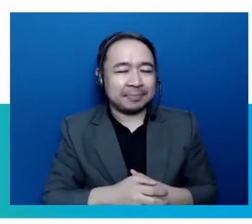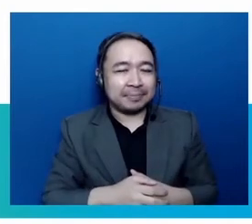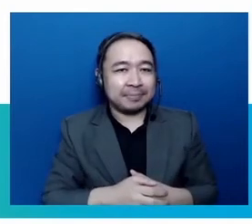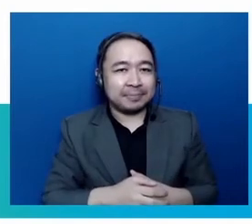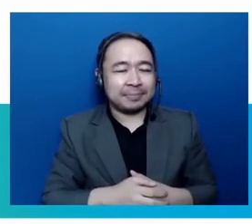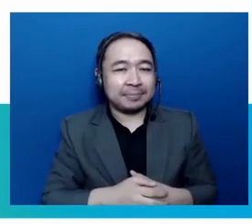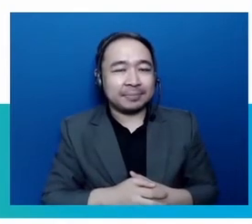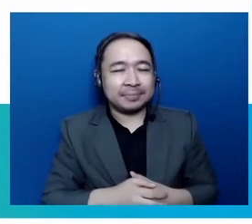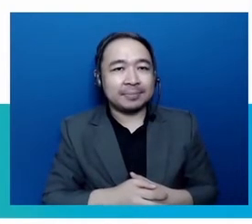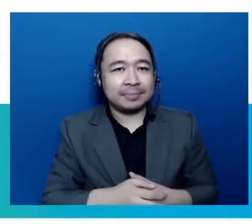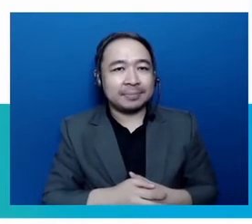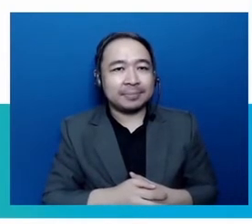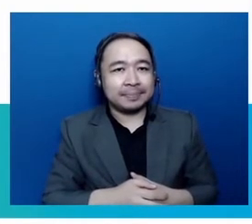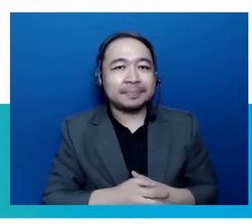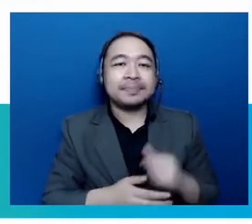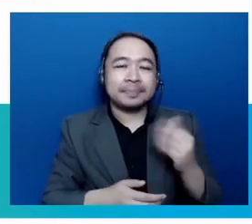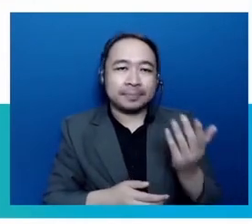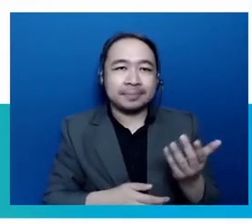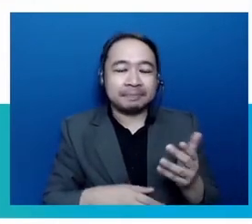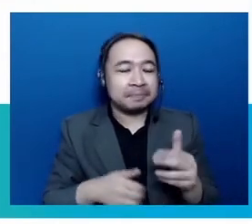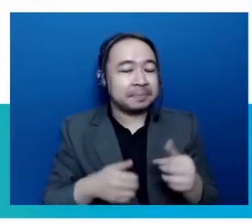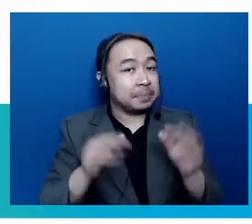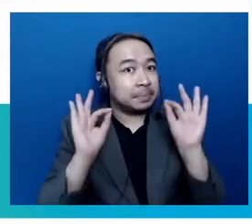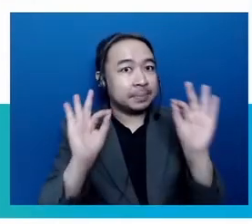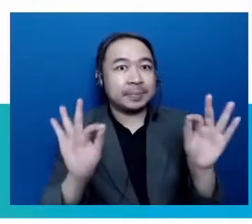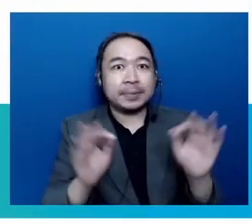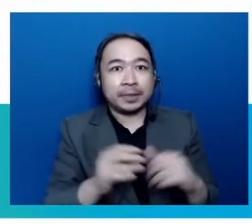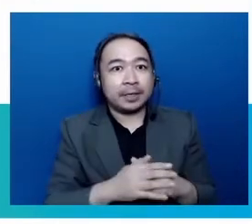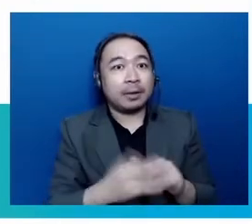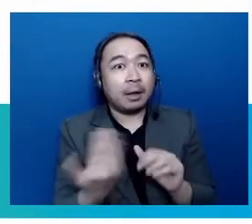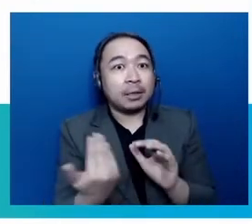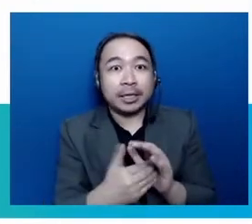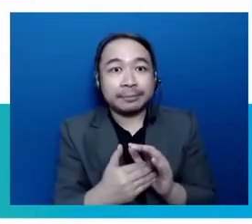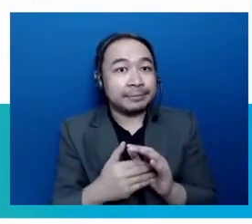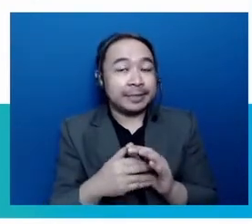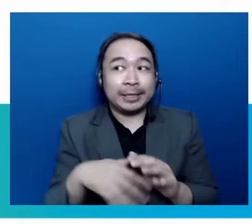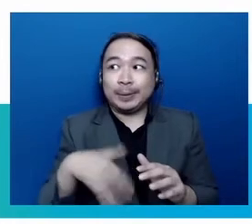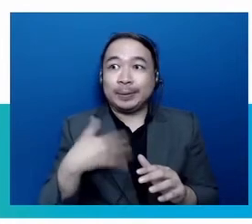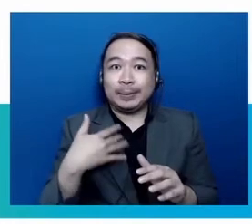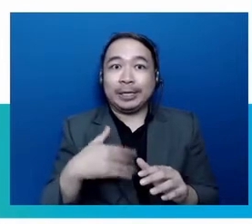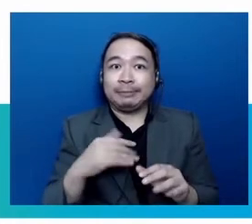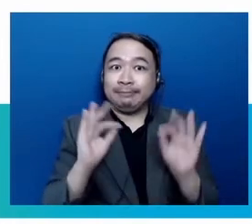I will go first. Great. Now, again, fabulous question.